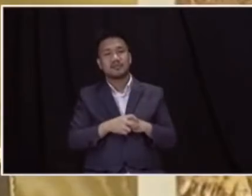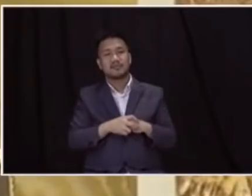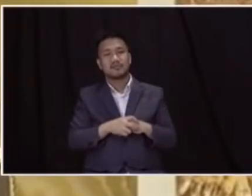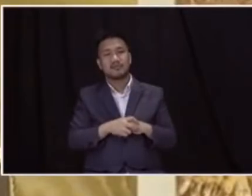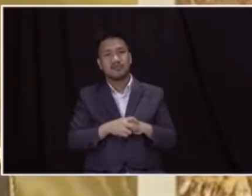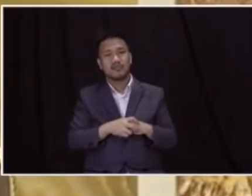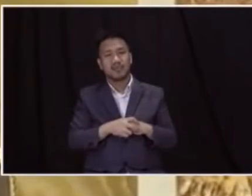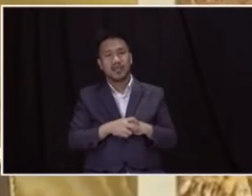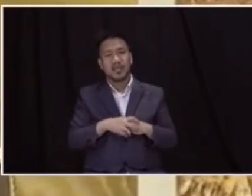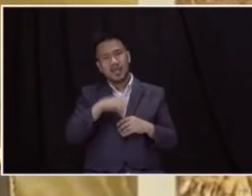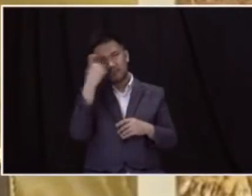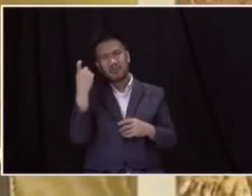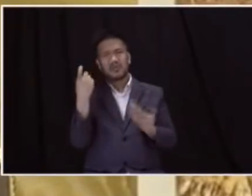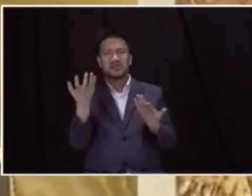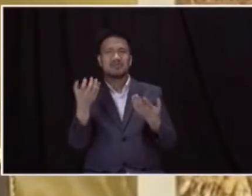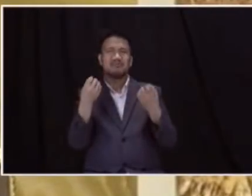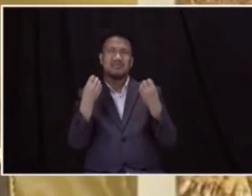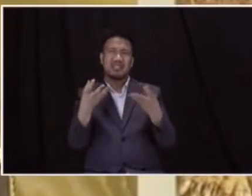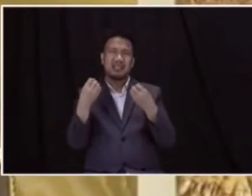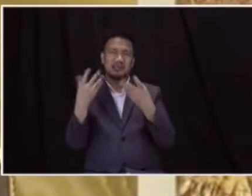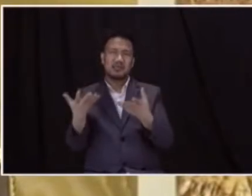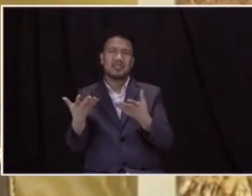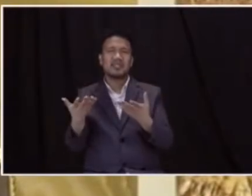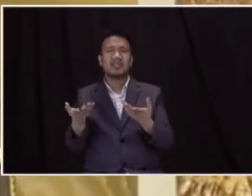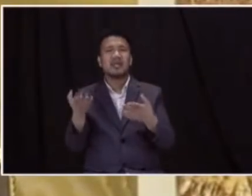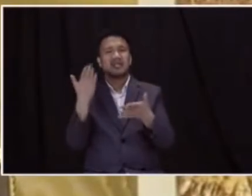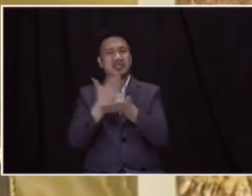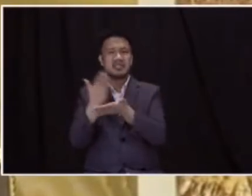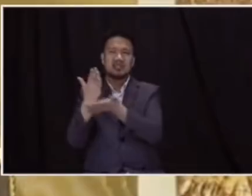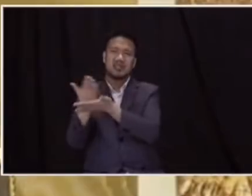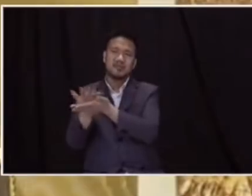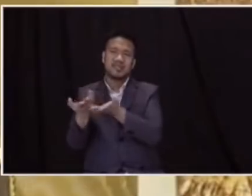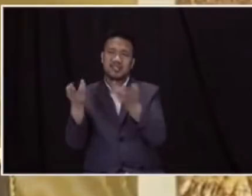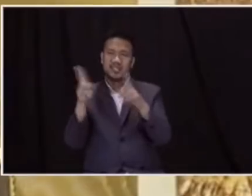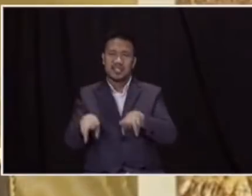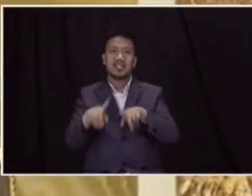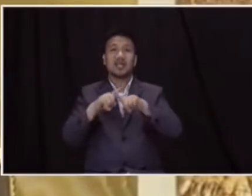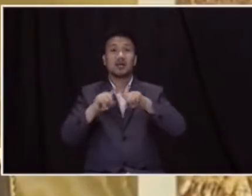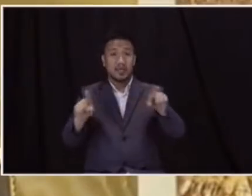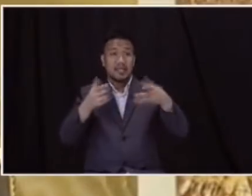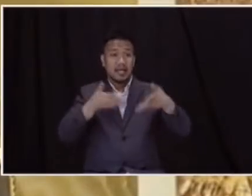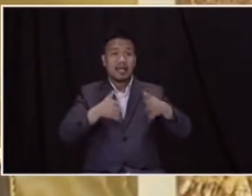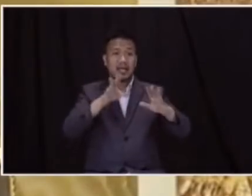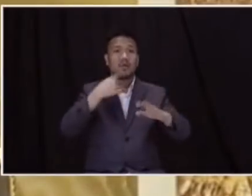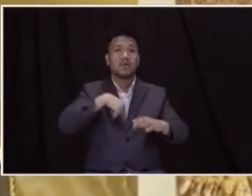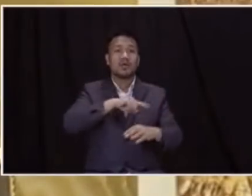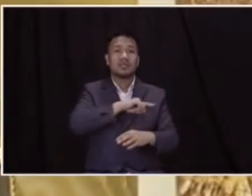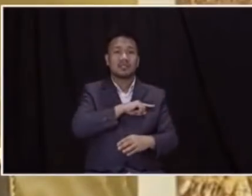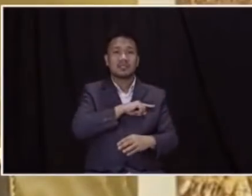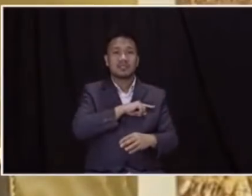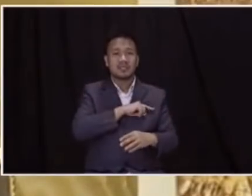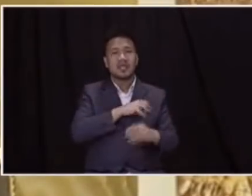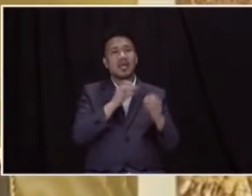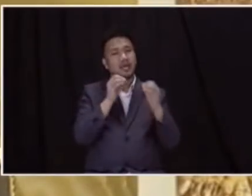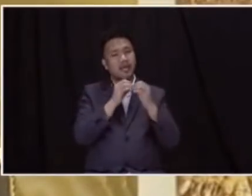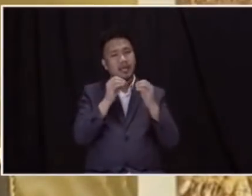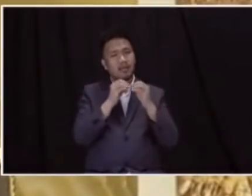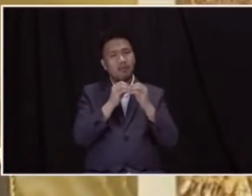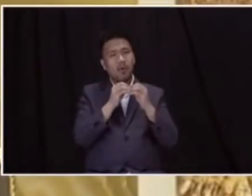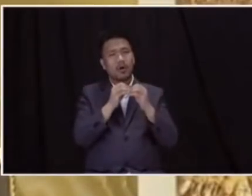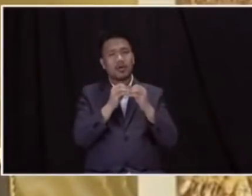has crippled us in many ways, but it has enabled us too in more